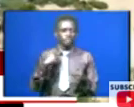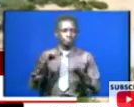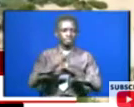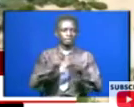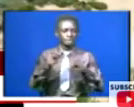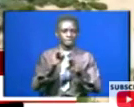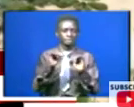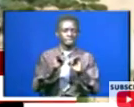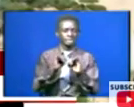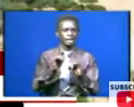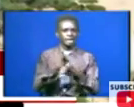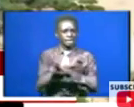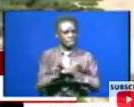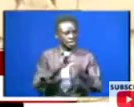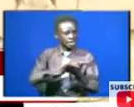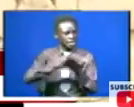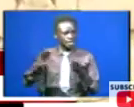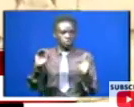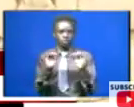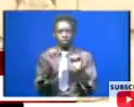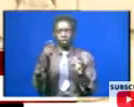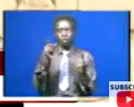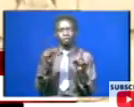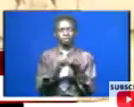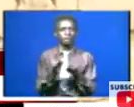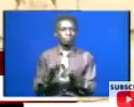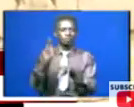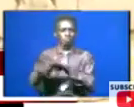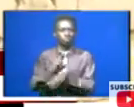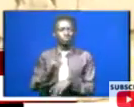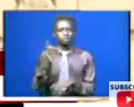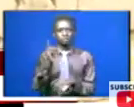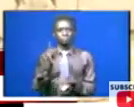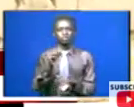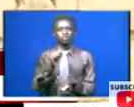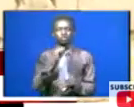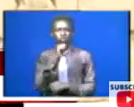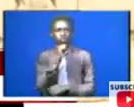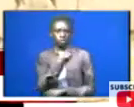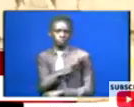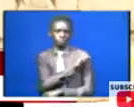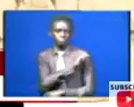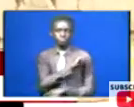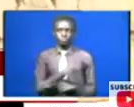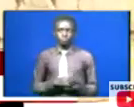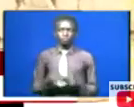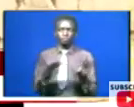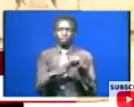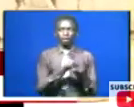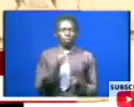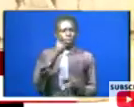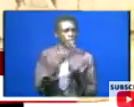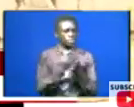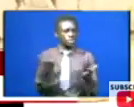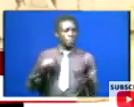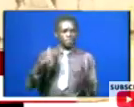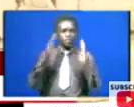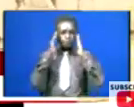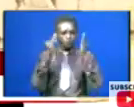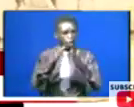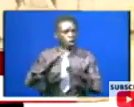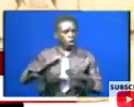the use of pit latrines. And one of the issues that I'm focused on is to